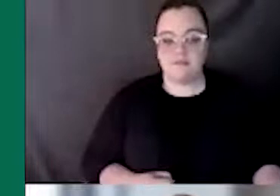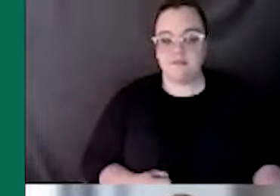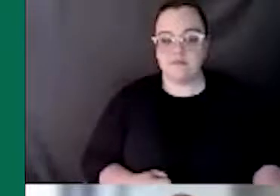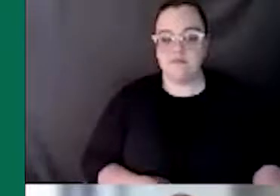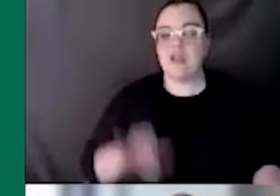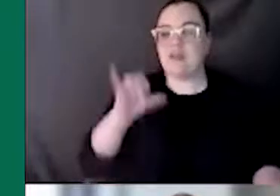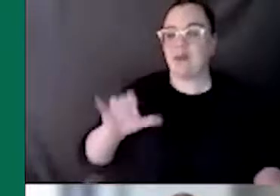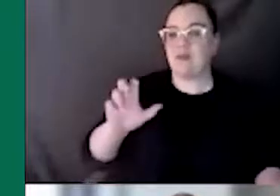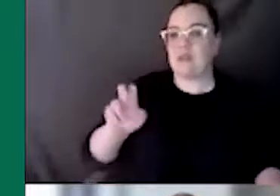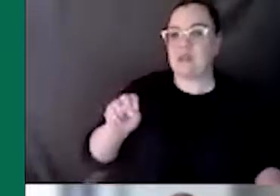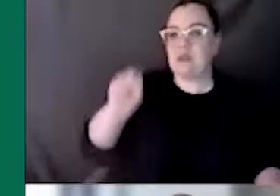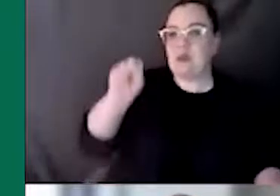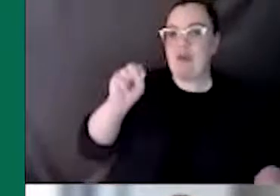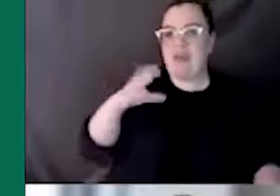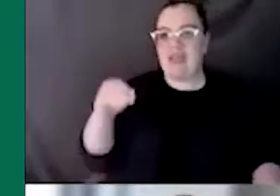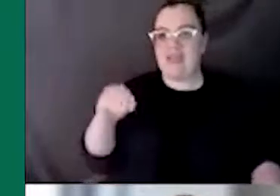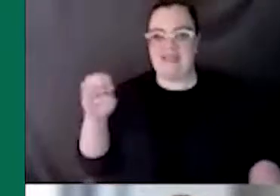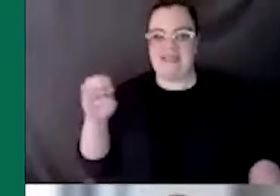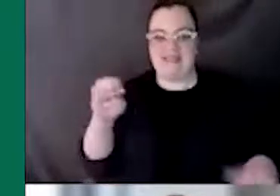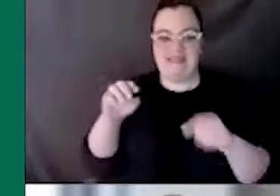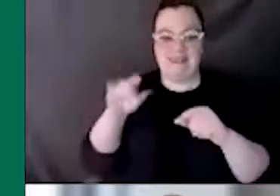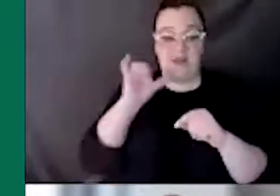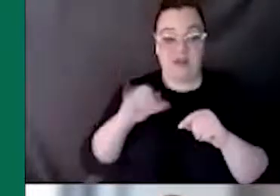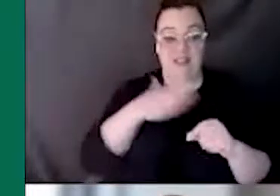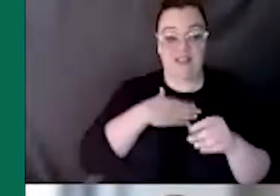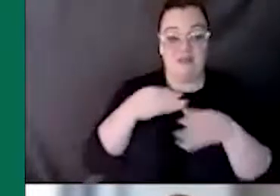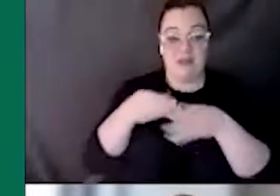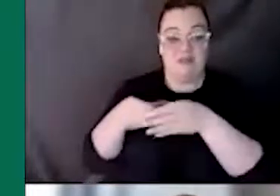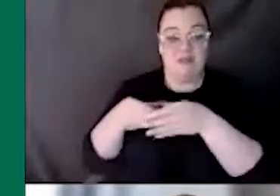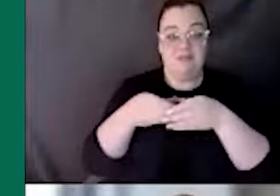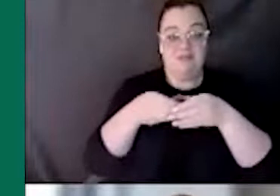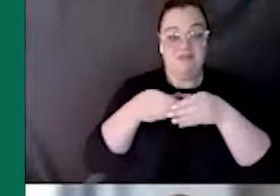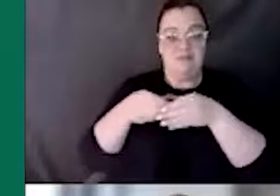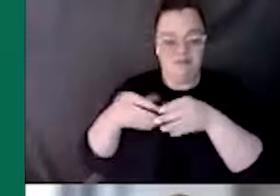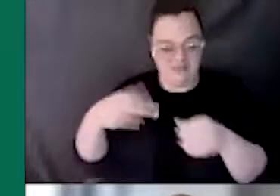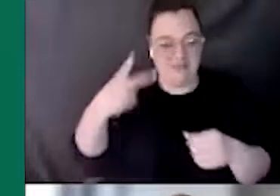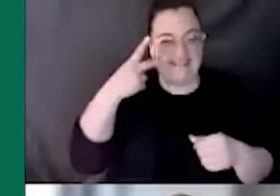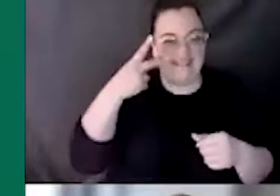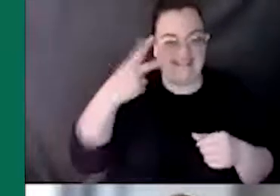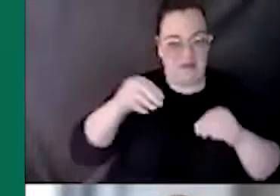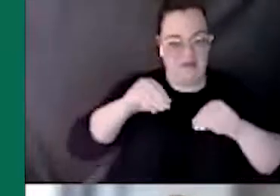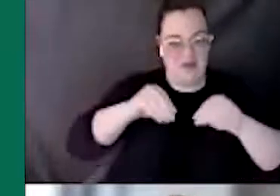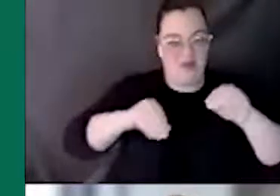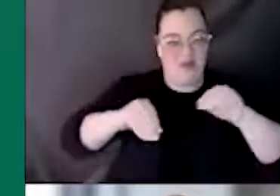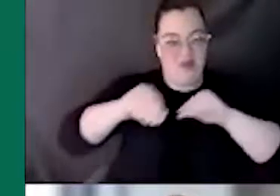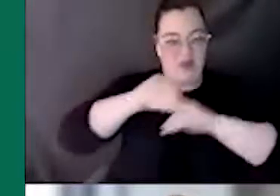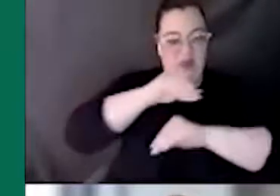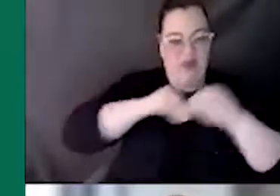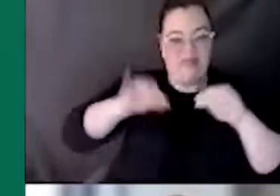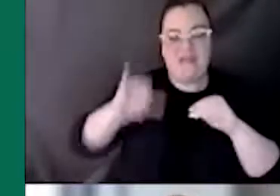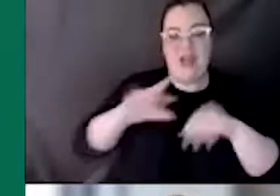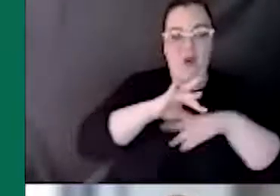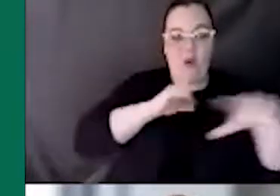So this is map view of my seismometer tracing out the ground motion during this earthquake. And you can see